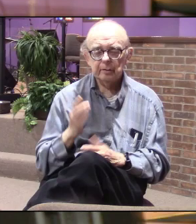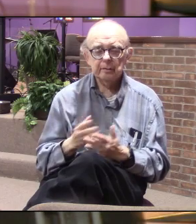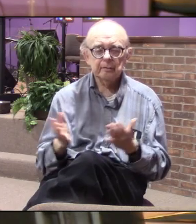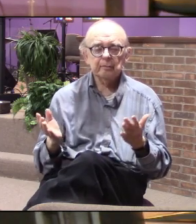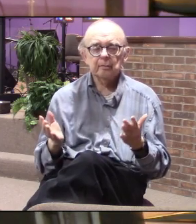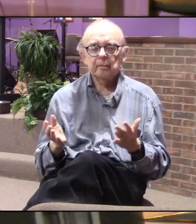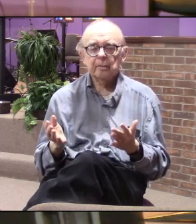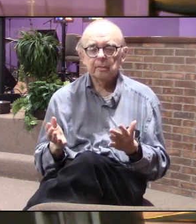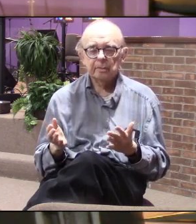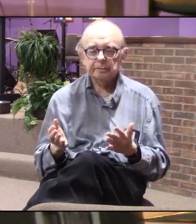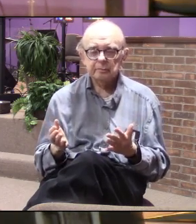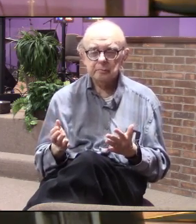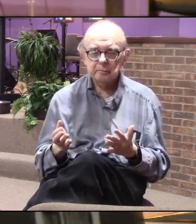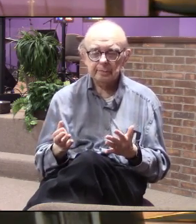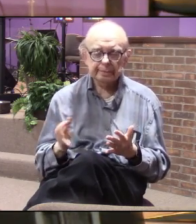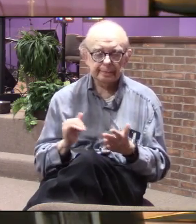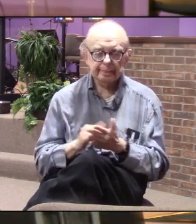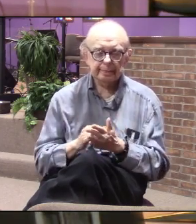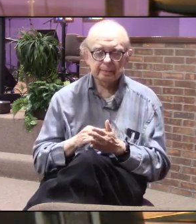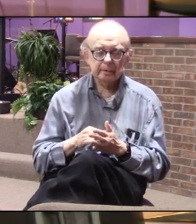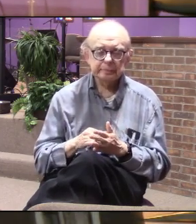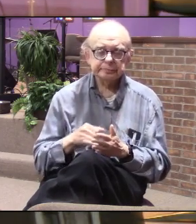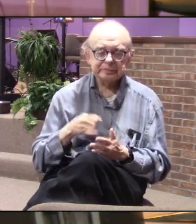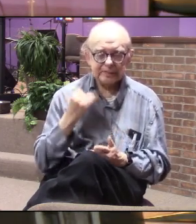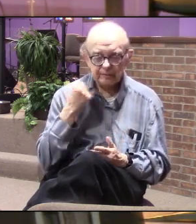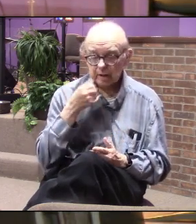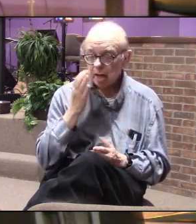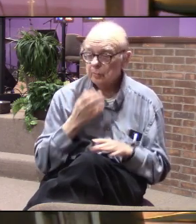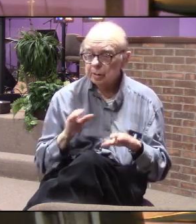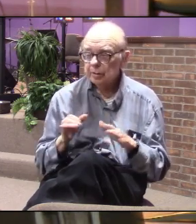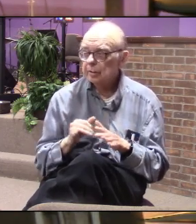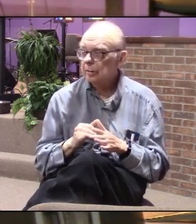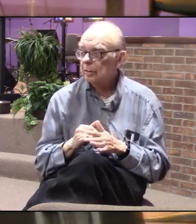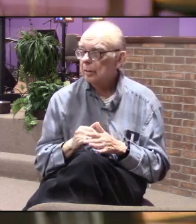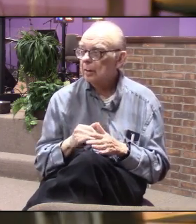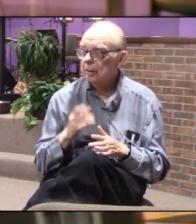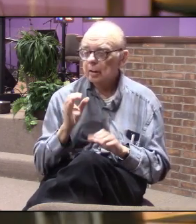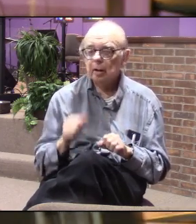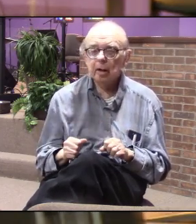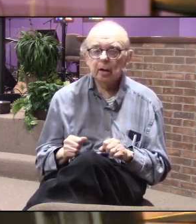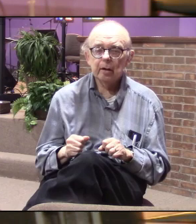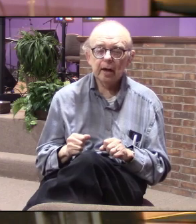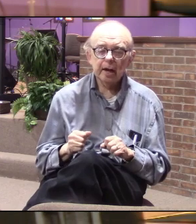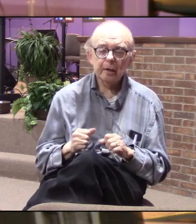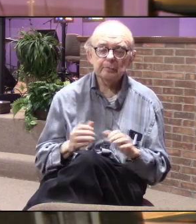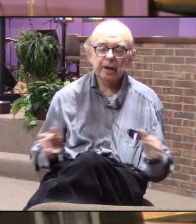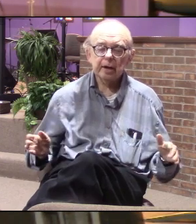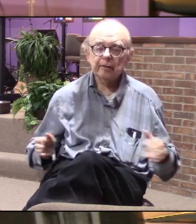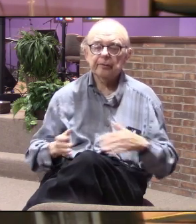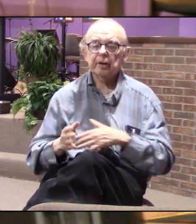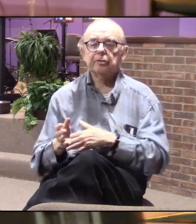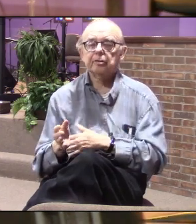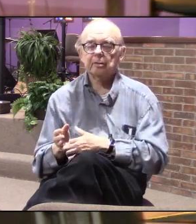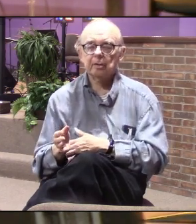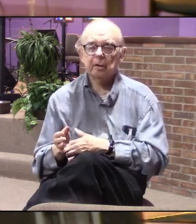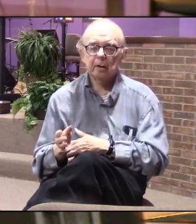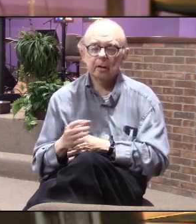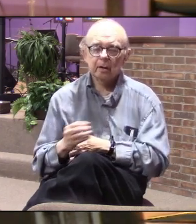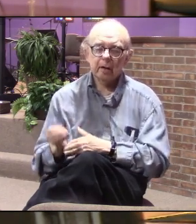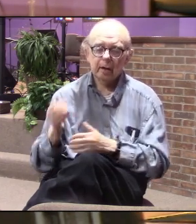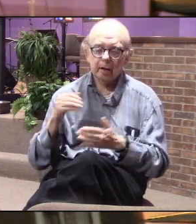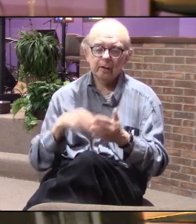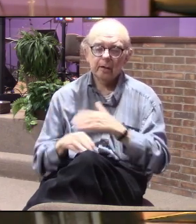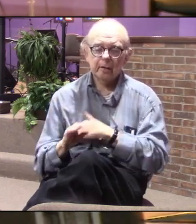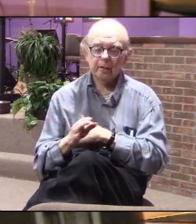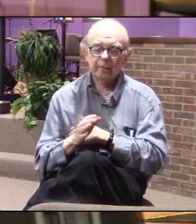something, that if God wanted to, he could have had a big fish, and inside